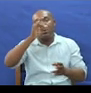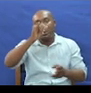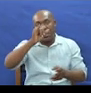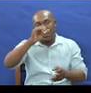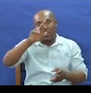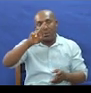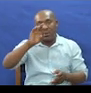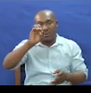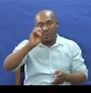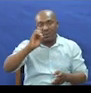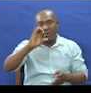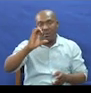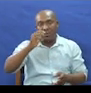He saw a rat